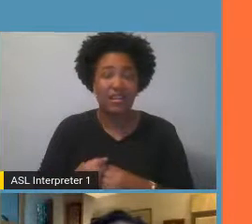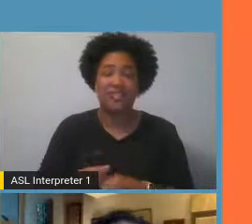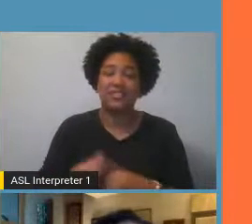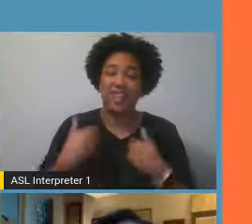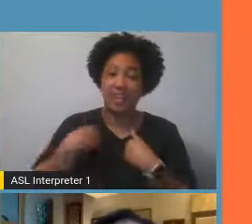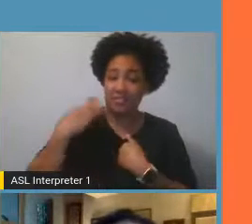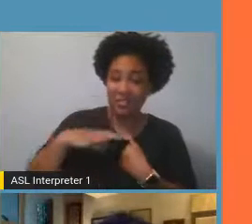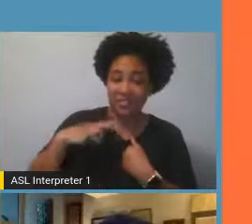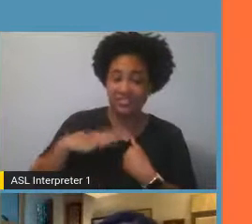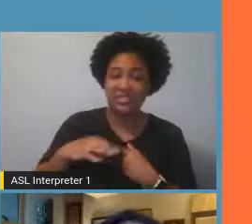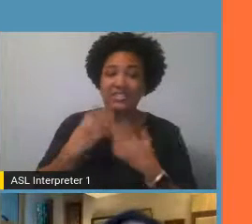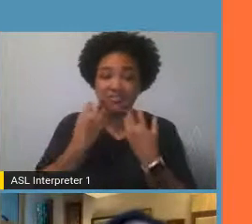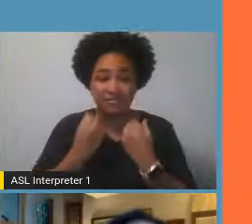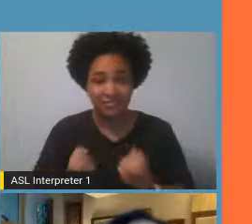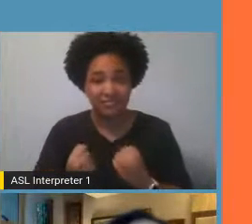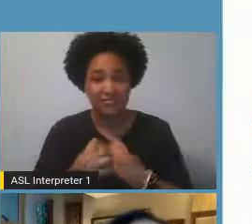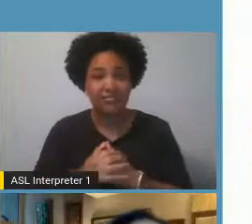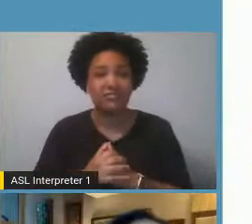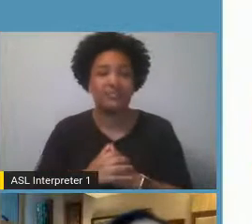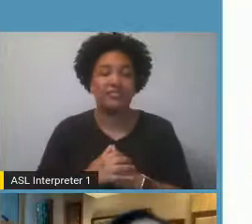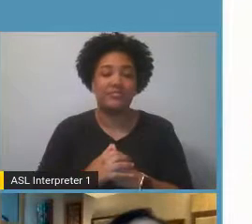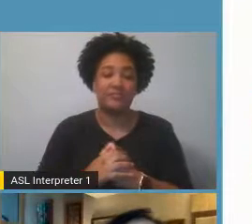kind of culture before it's lost.